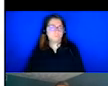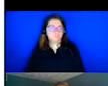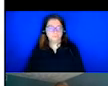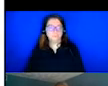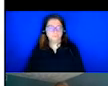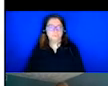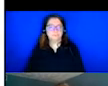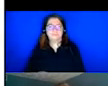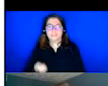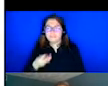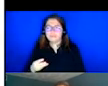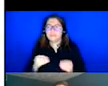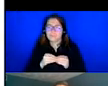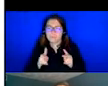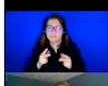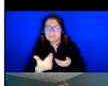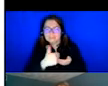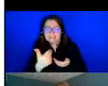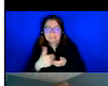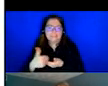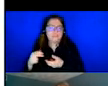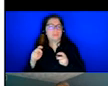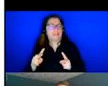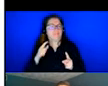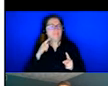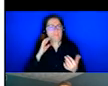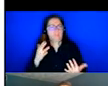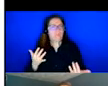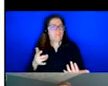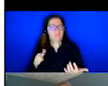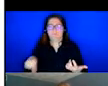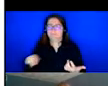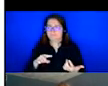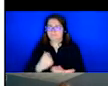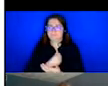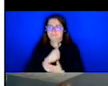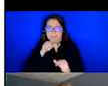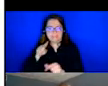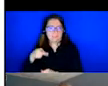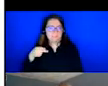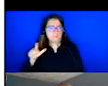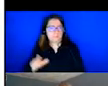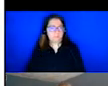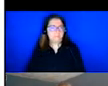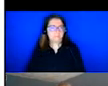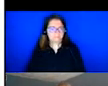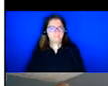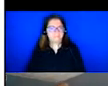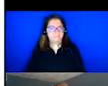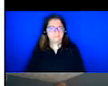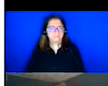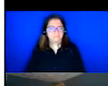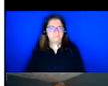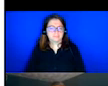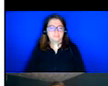I see a few more people coming in. So I just want to make sure everyone has a chance to answer the poll if they'd like to as well, but I'll give them